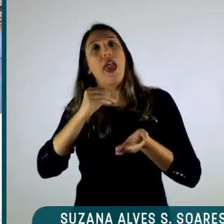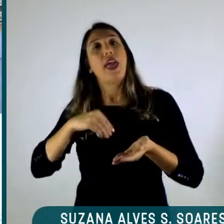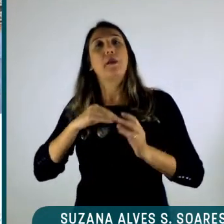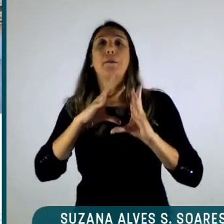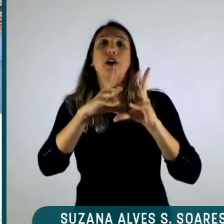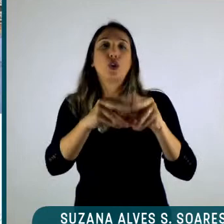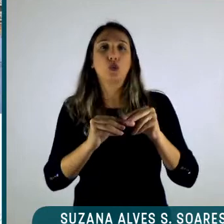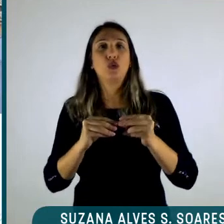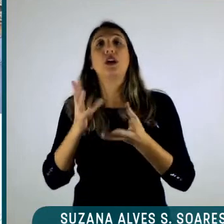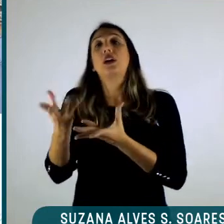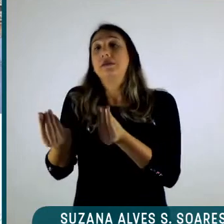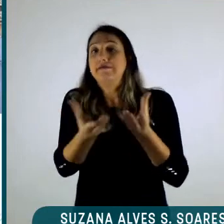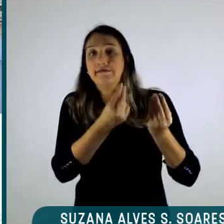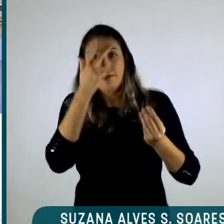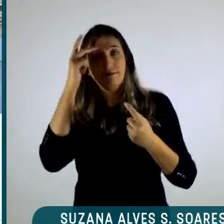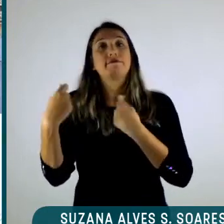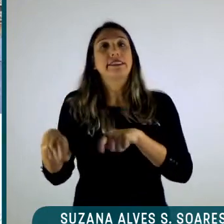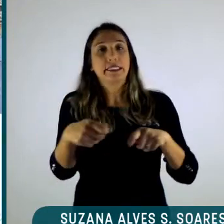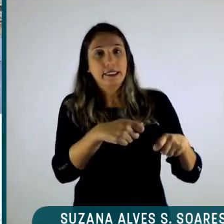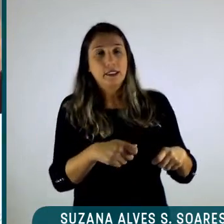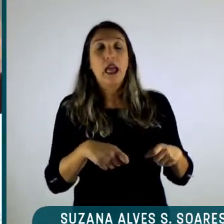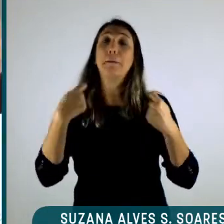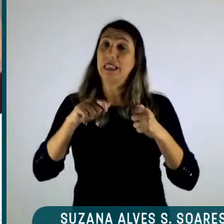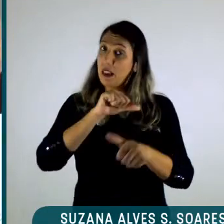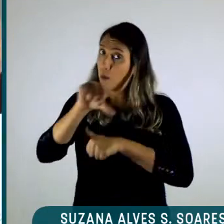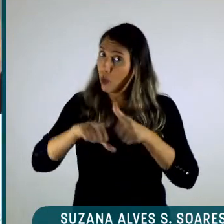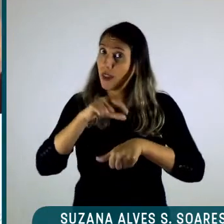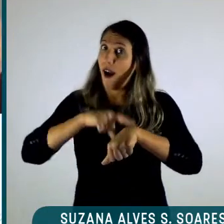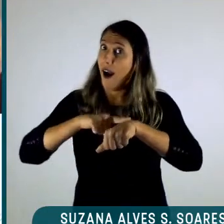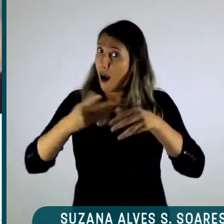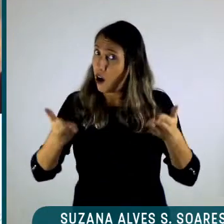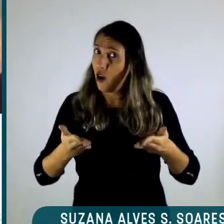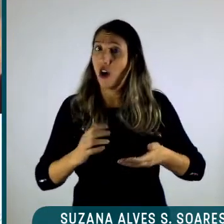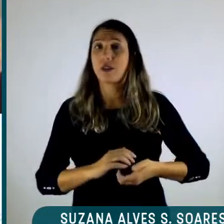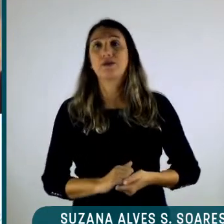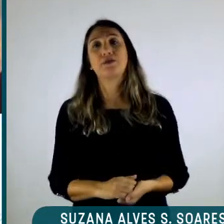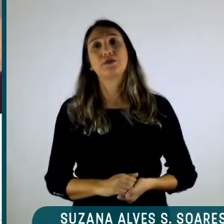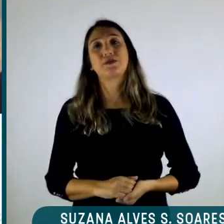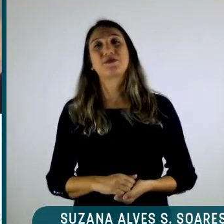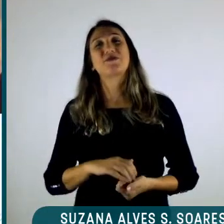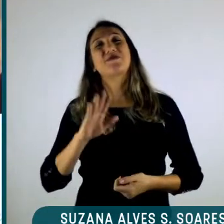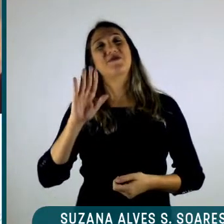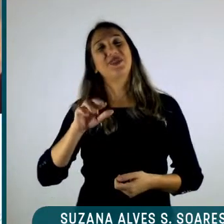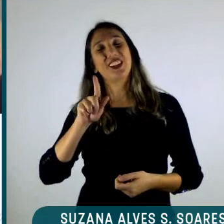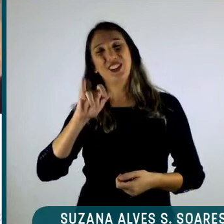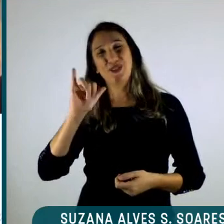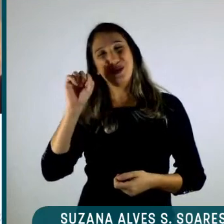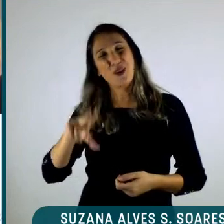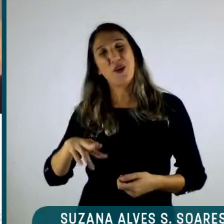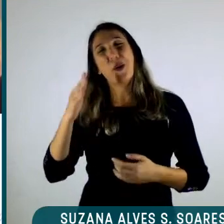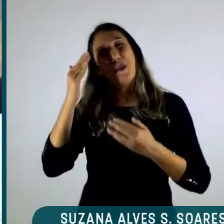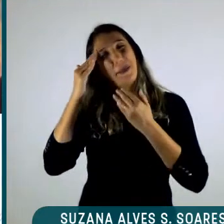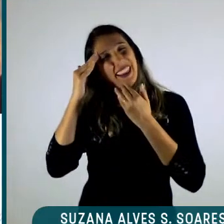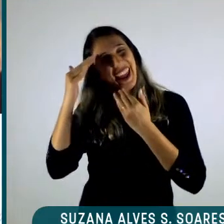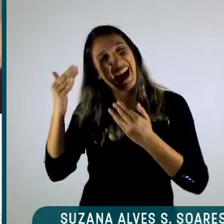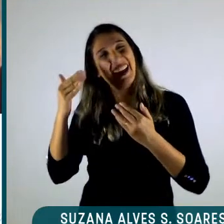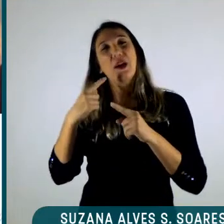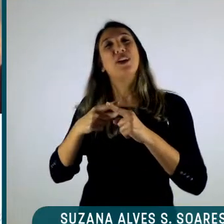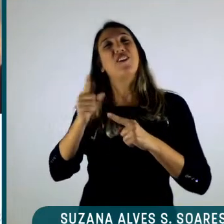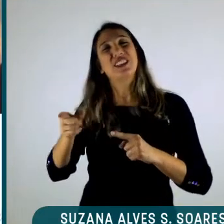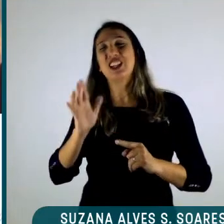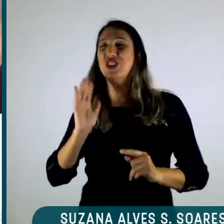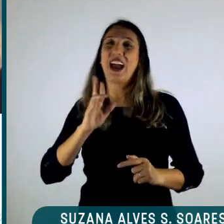income distribution that does not reach those who need it mostly, and that should be changed now. Thank you very much,